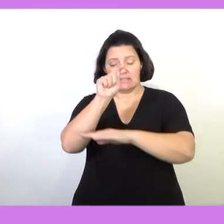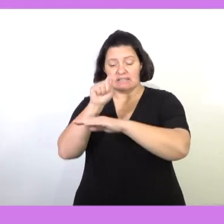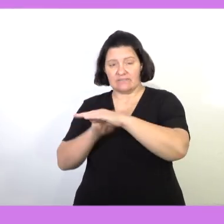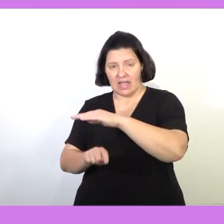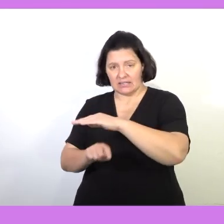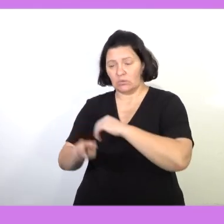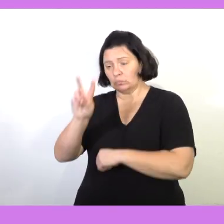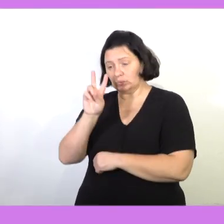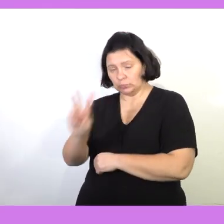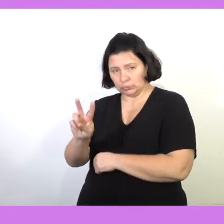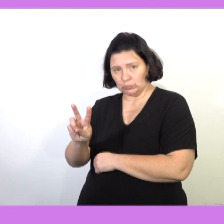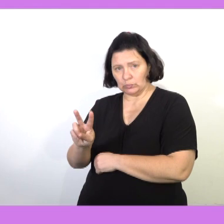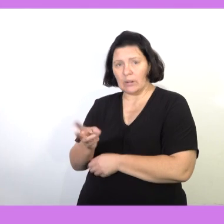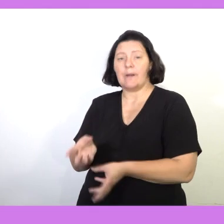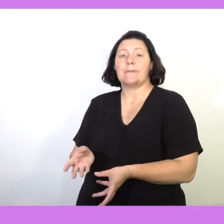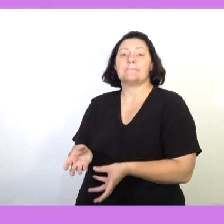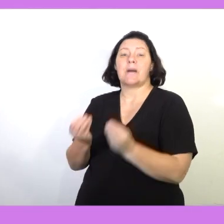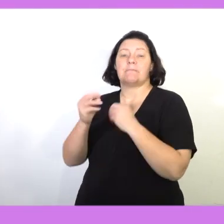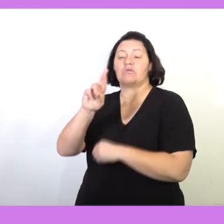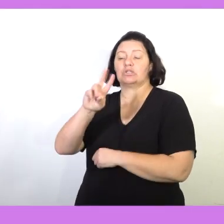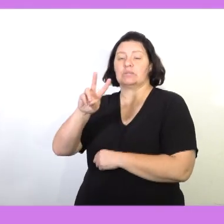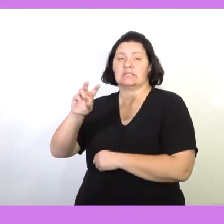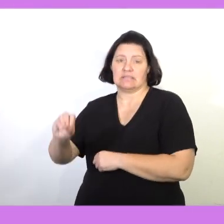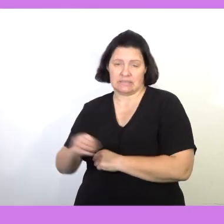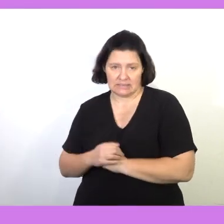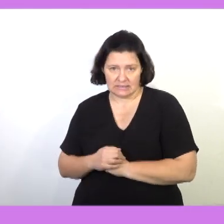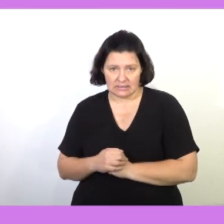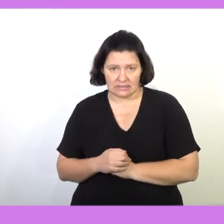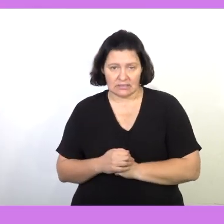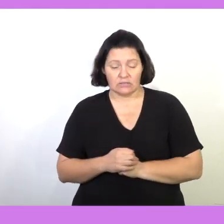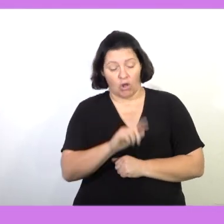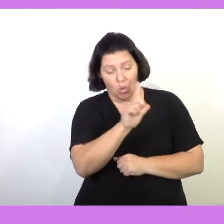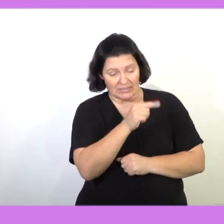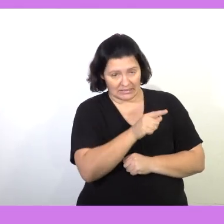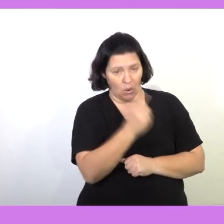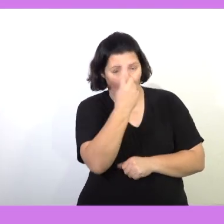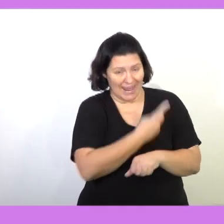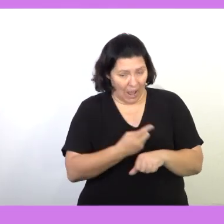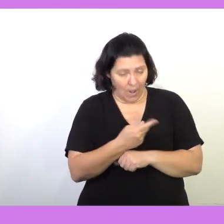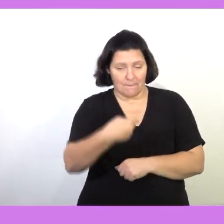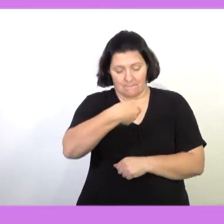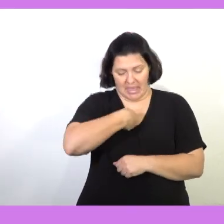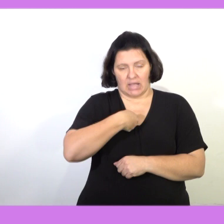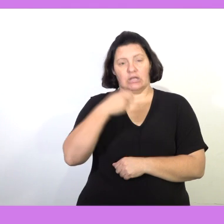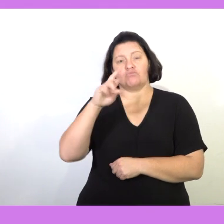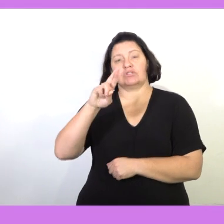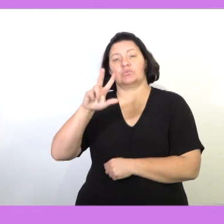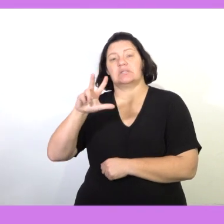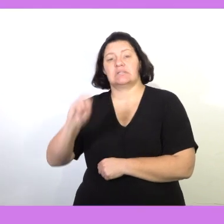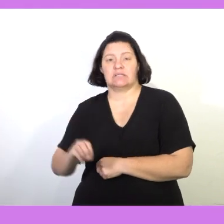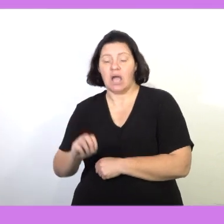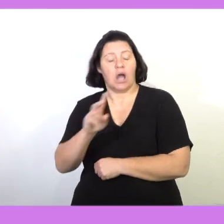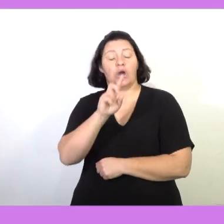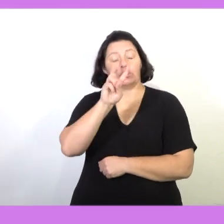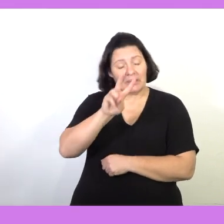rands divided by 2, it will give us 20 rands. In other words, Lwazi per hour is paid 20